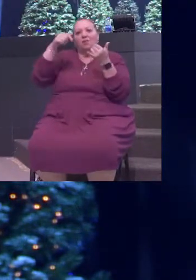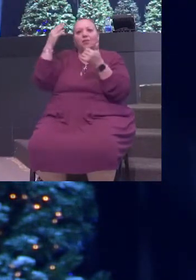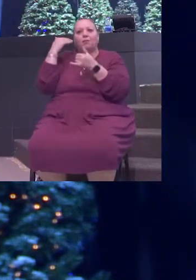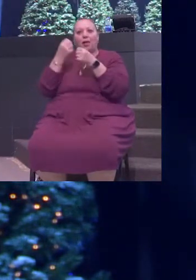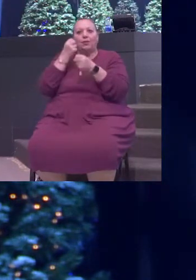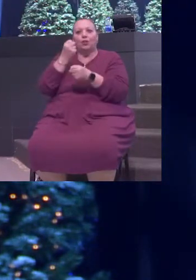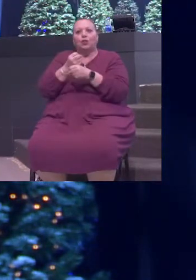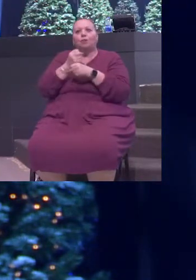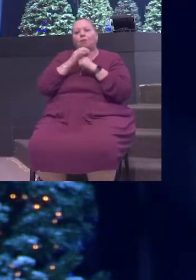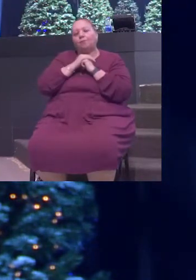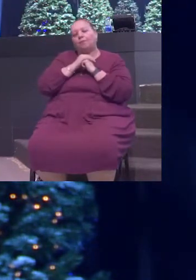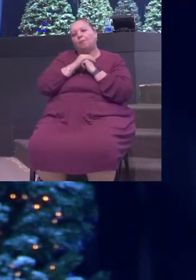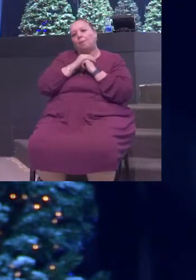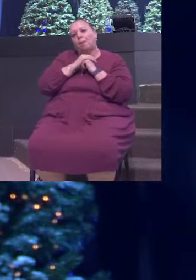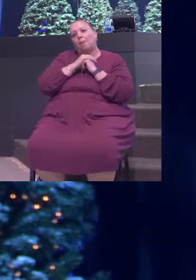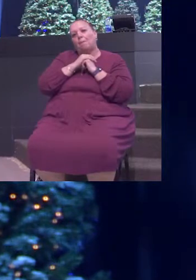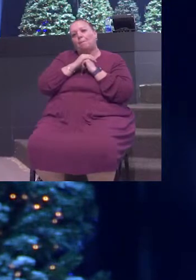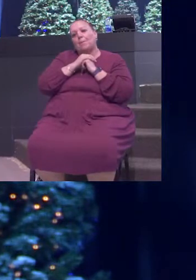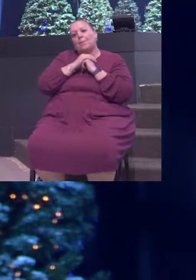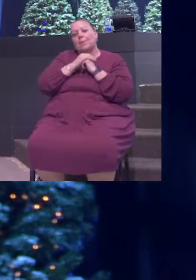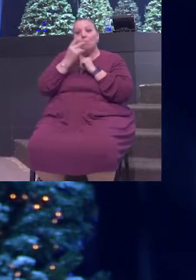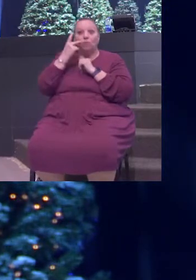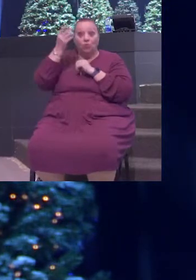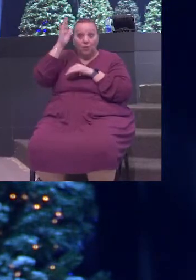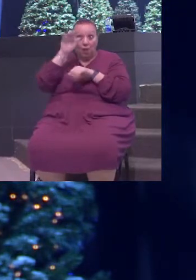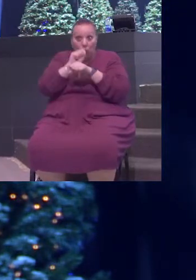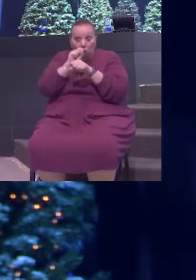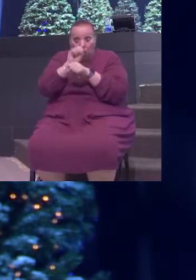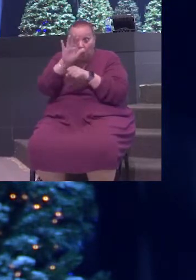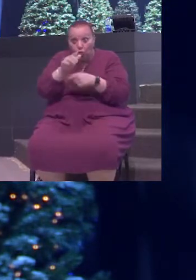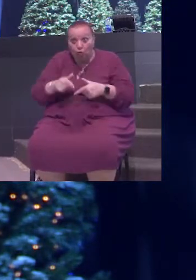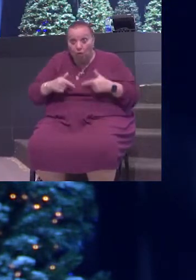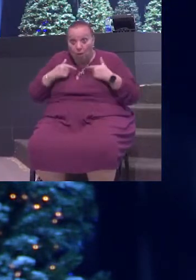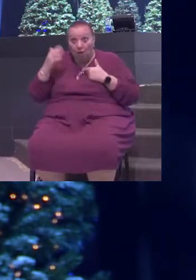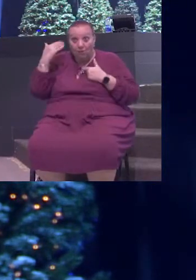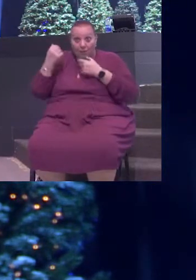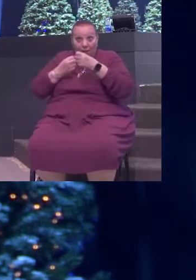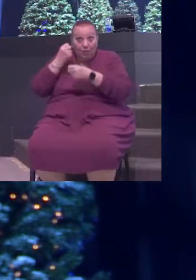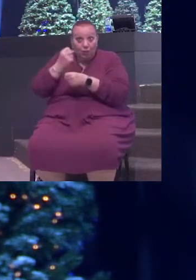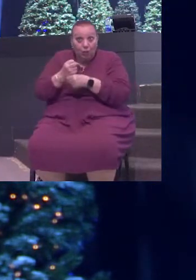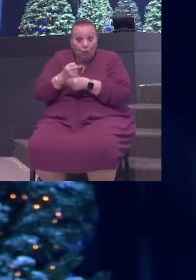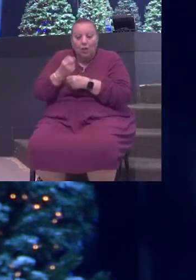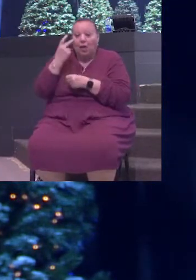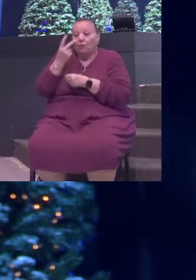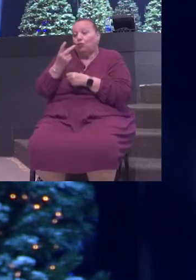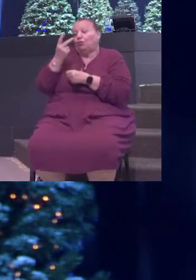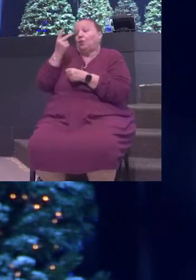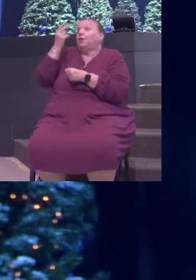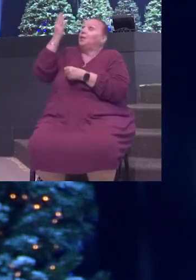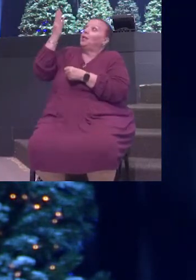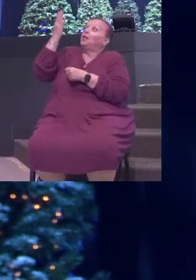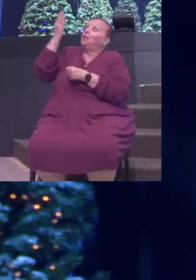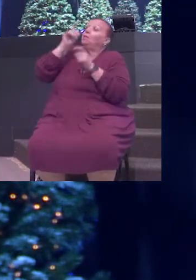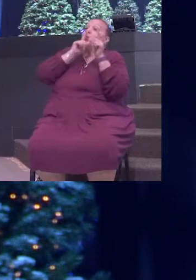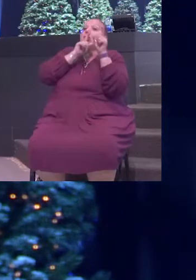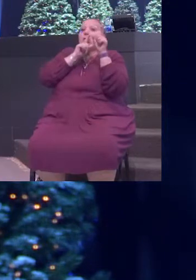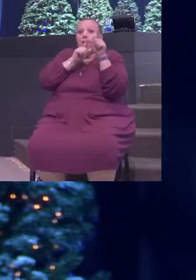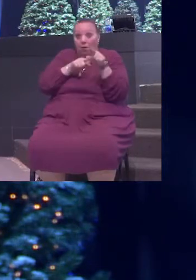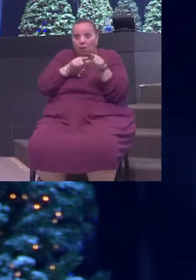past year. Have you seen God at work in your life this past year? Have you seen him